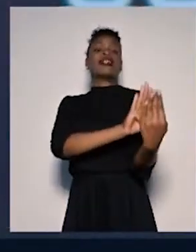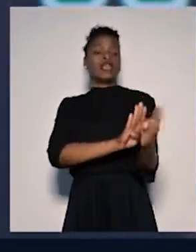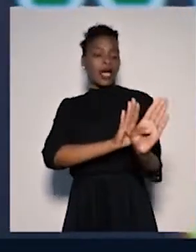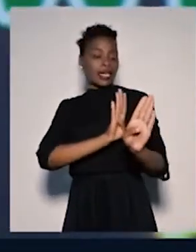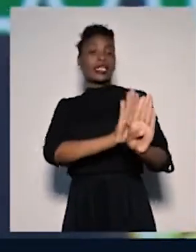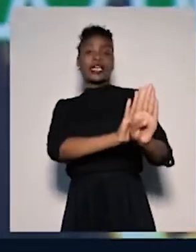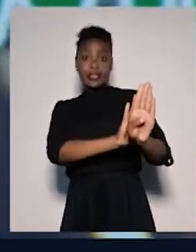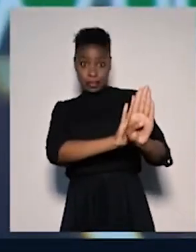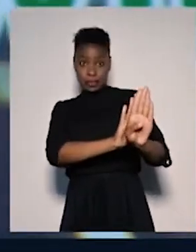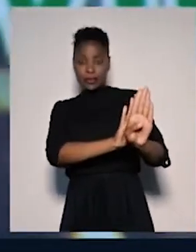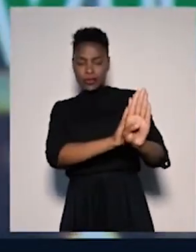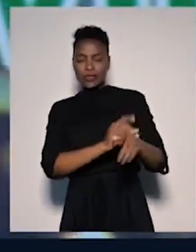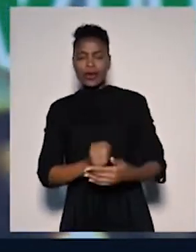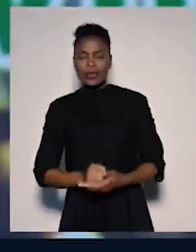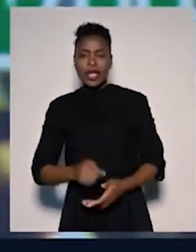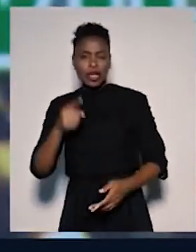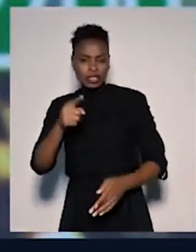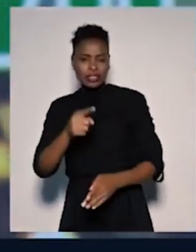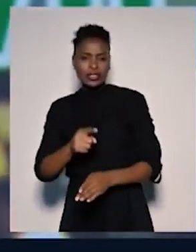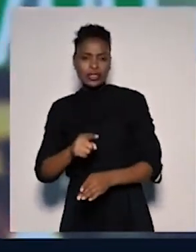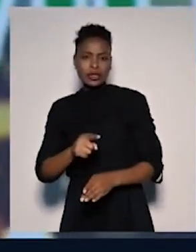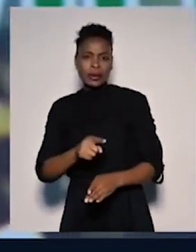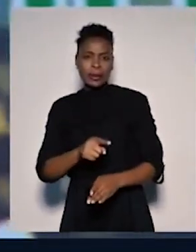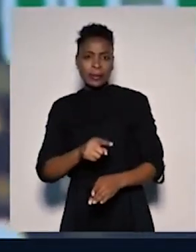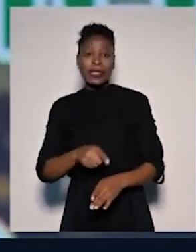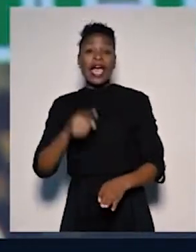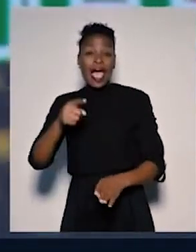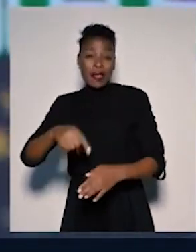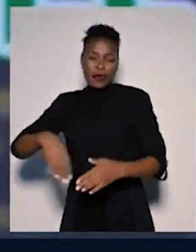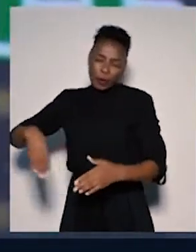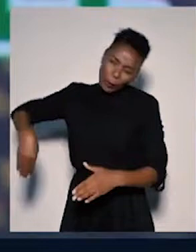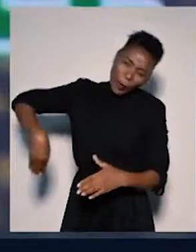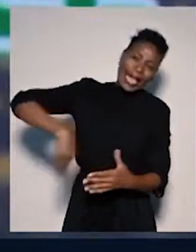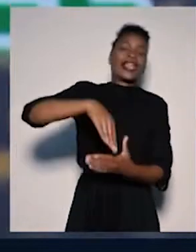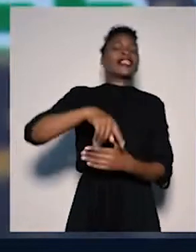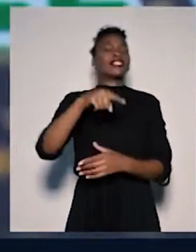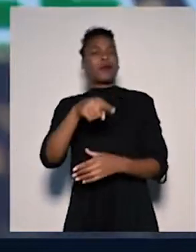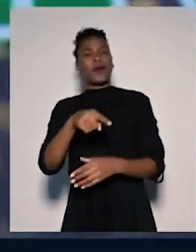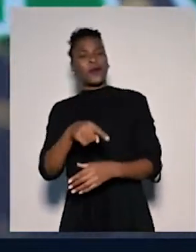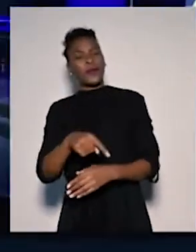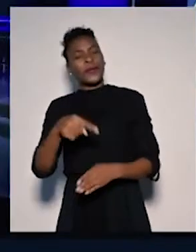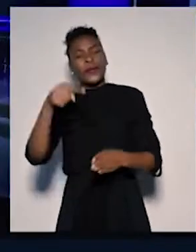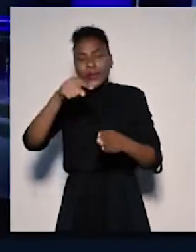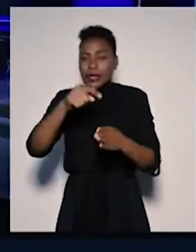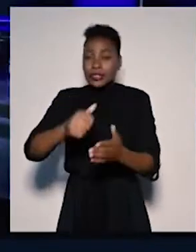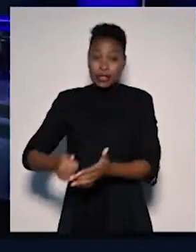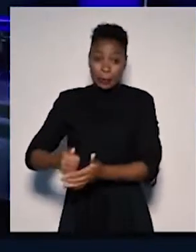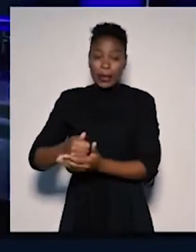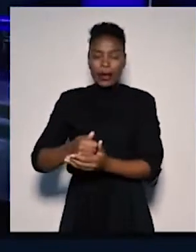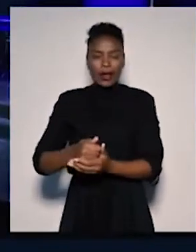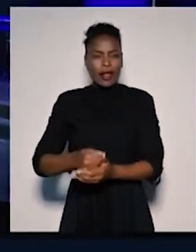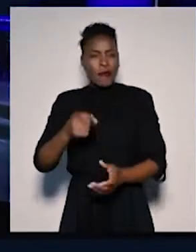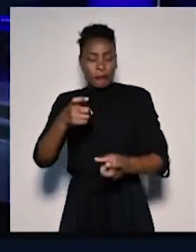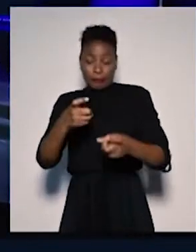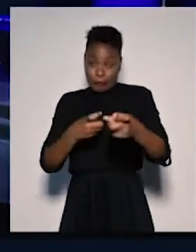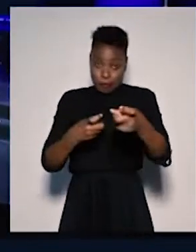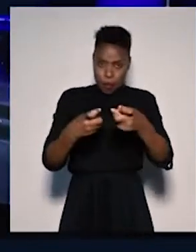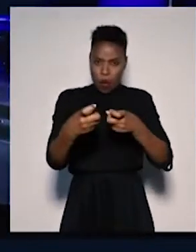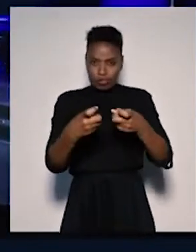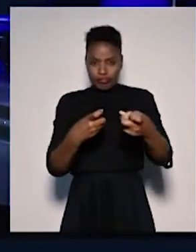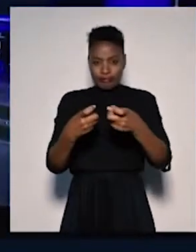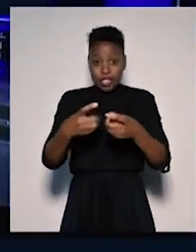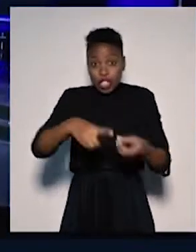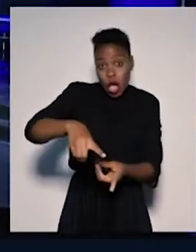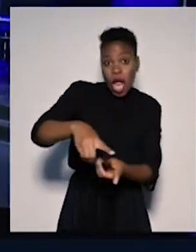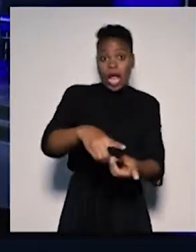it in the sweet spot of the bat. And if you hit that ball in the sweet spot of the bat, you can control the